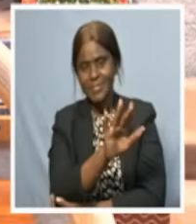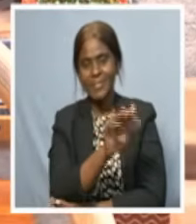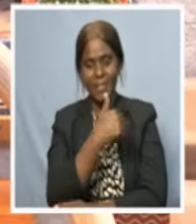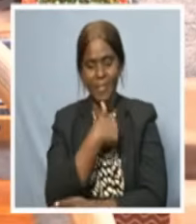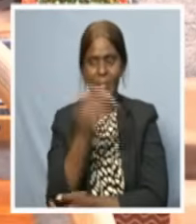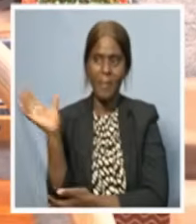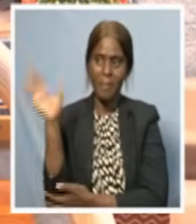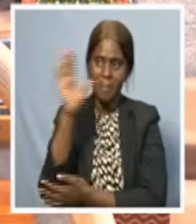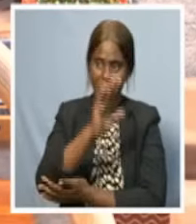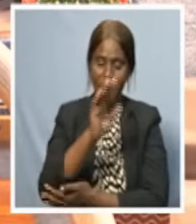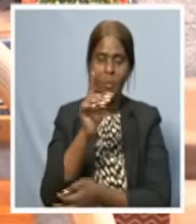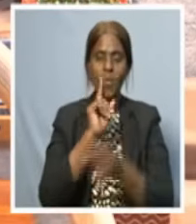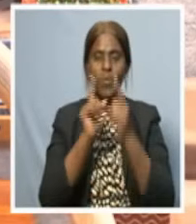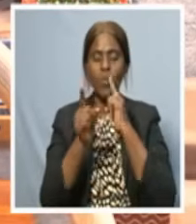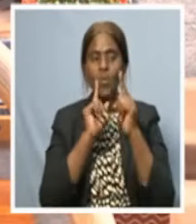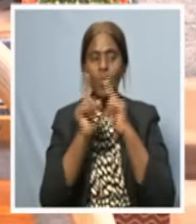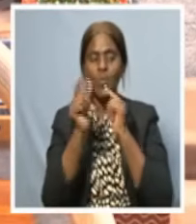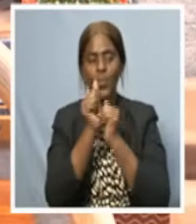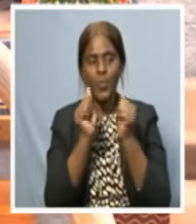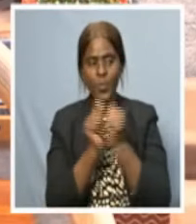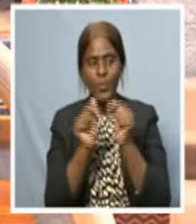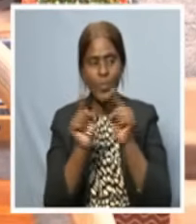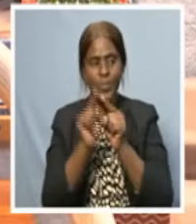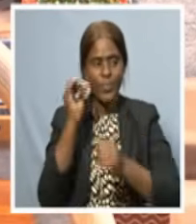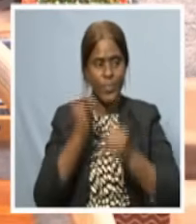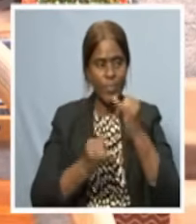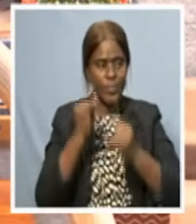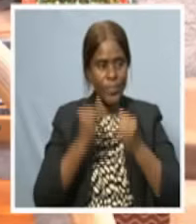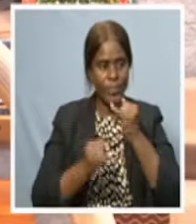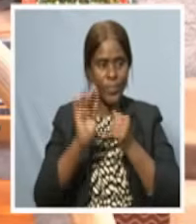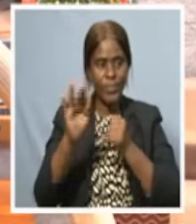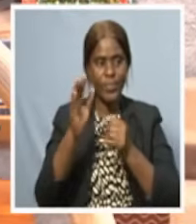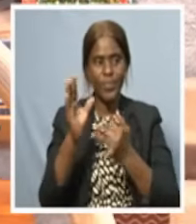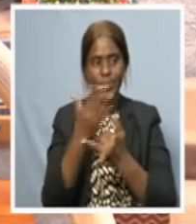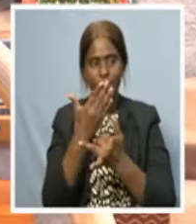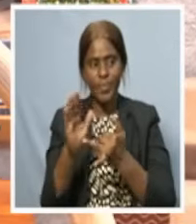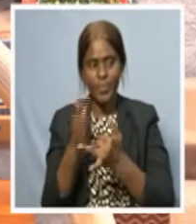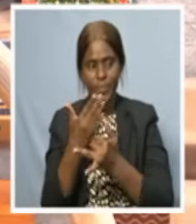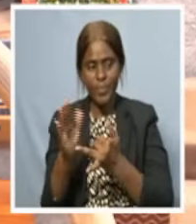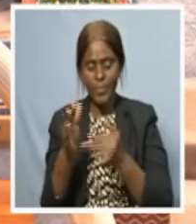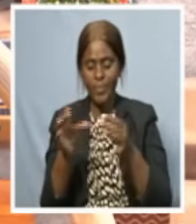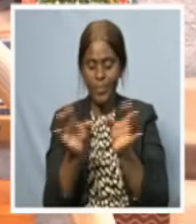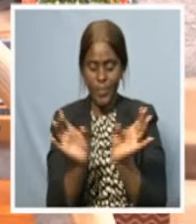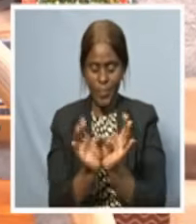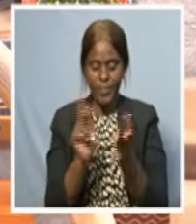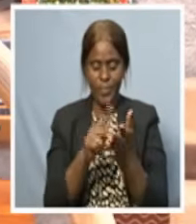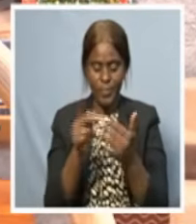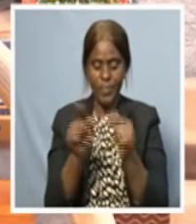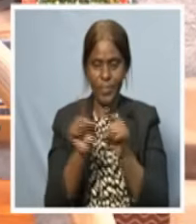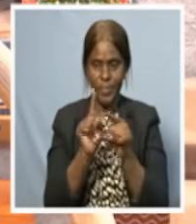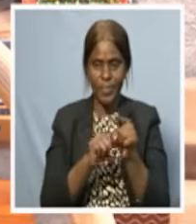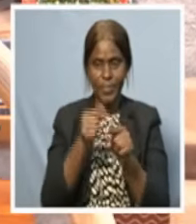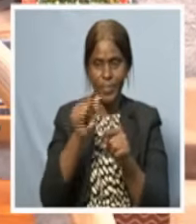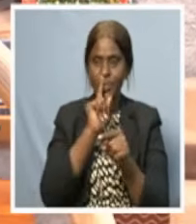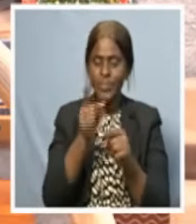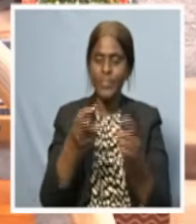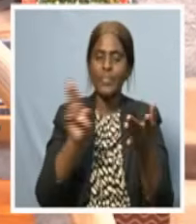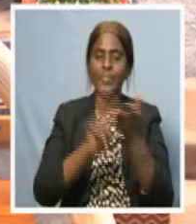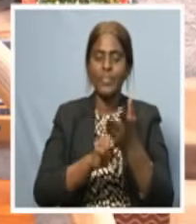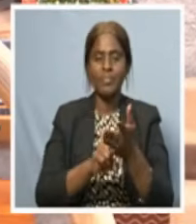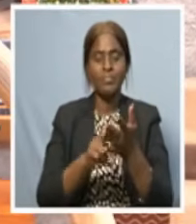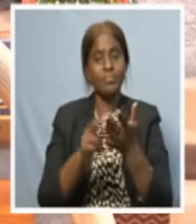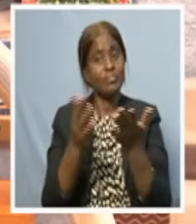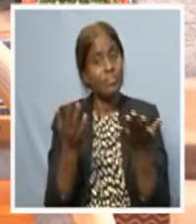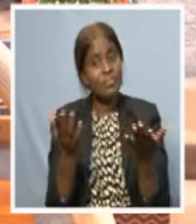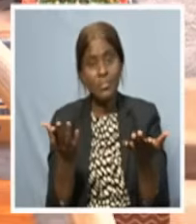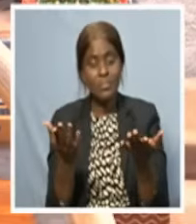whole morning talking about the conclusion of the delimitation exercise. So it was just going to be a repeat.